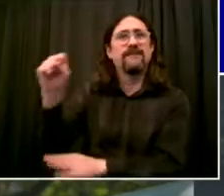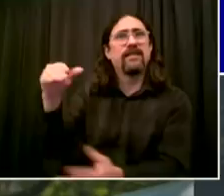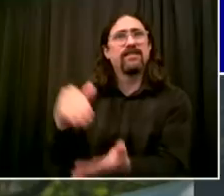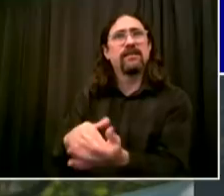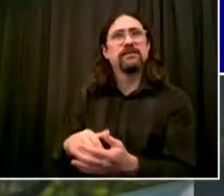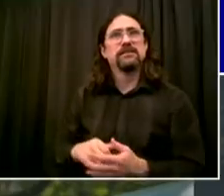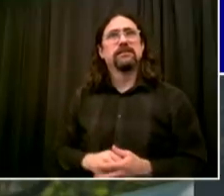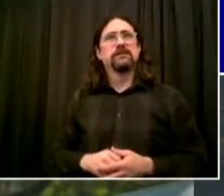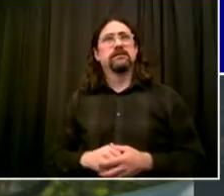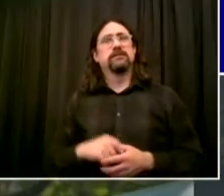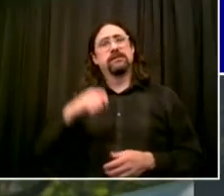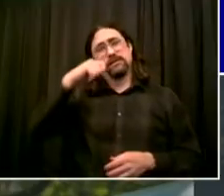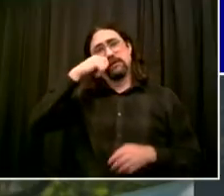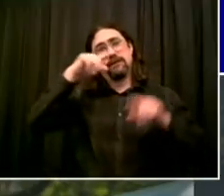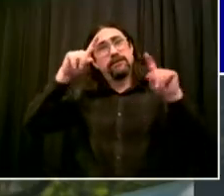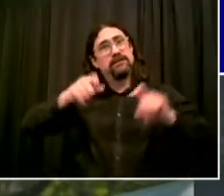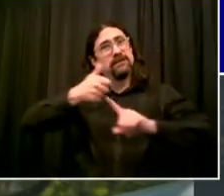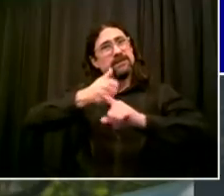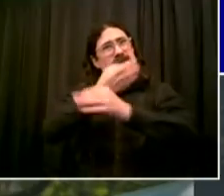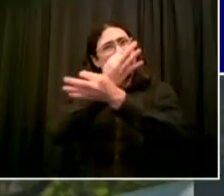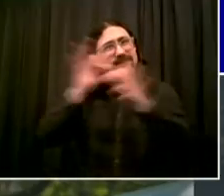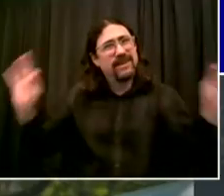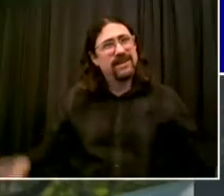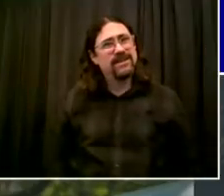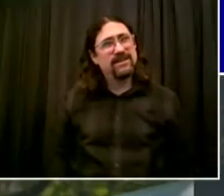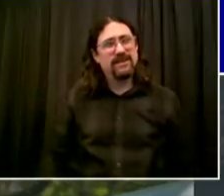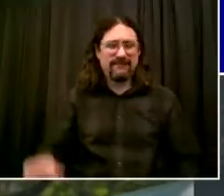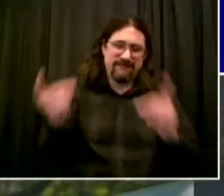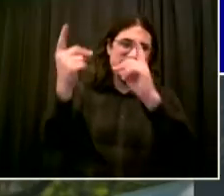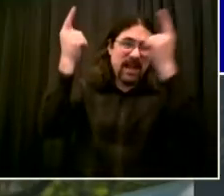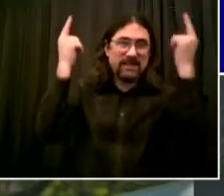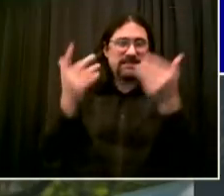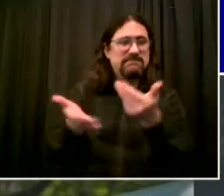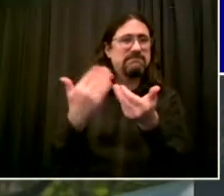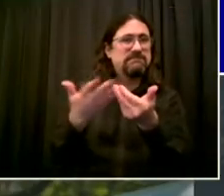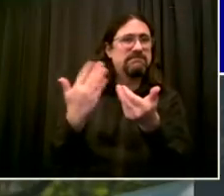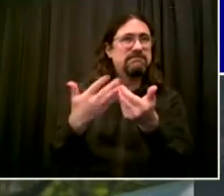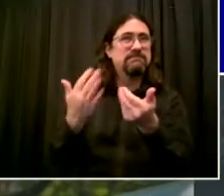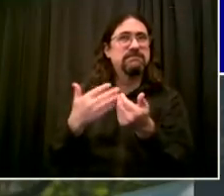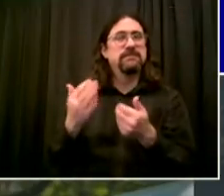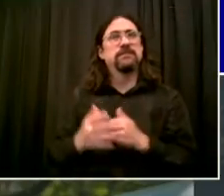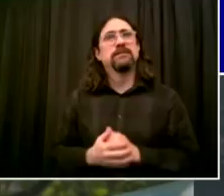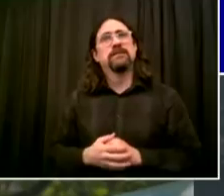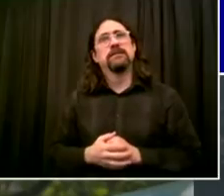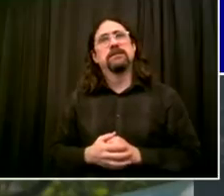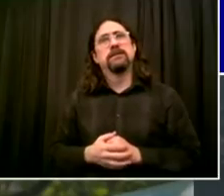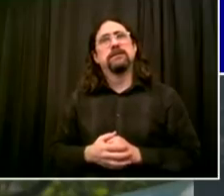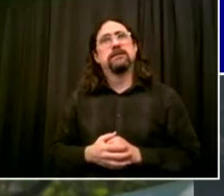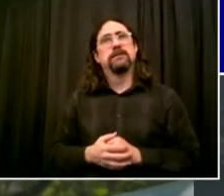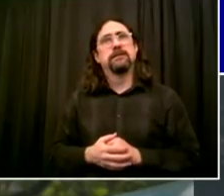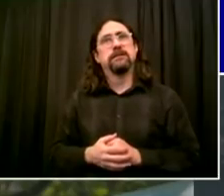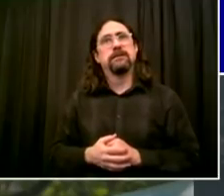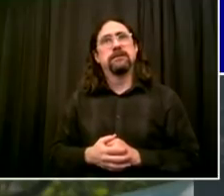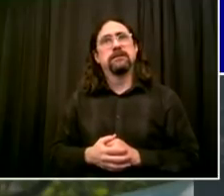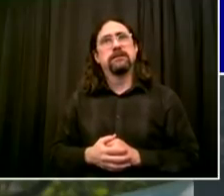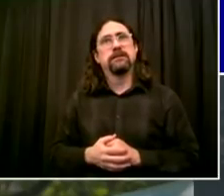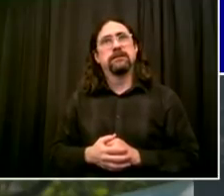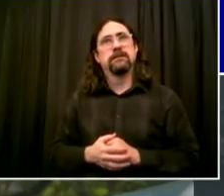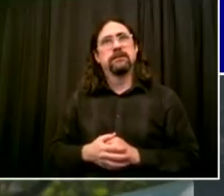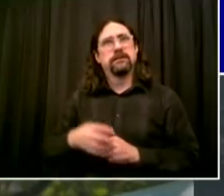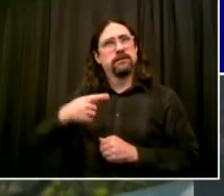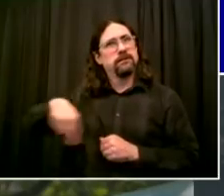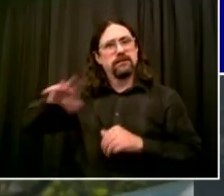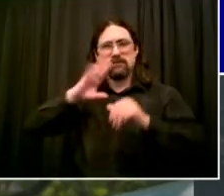free. Now, we're going to do more to make testing available to people, so I have 3 announcements today. First, we have